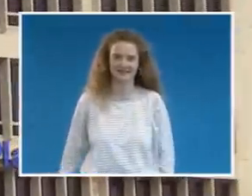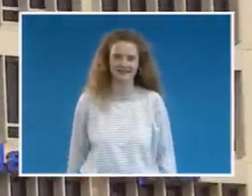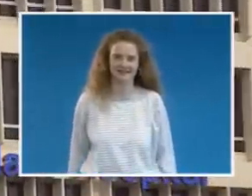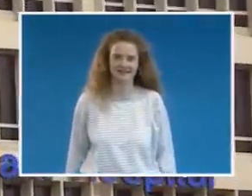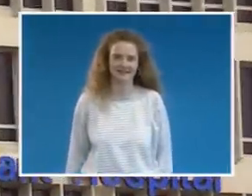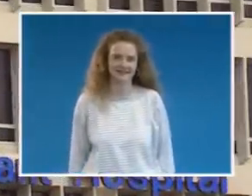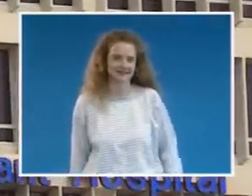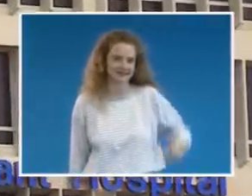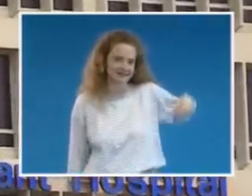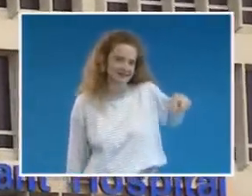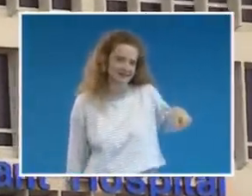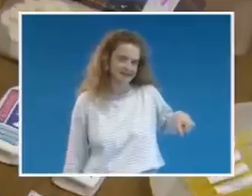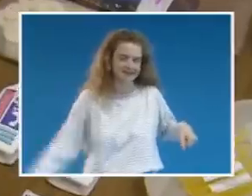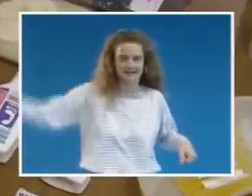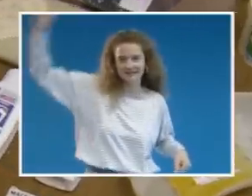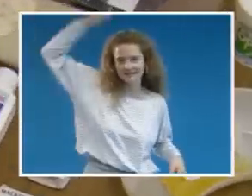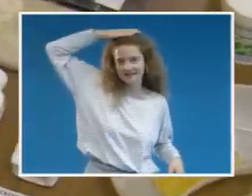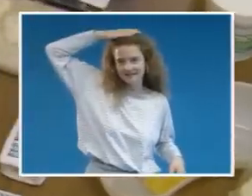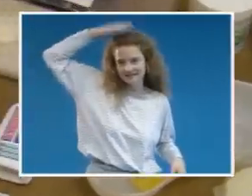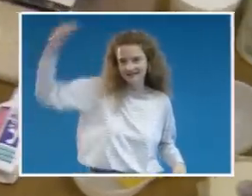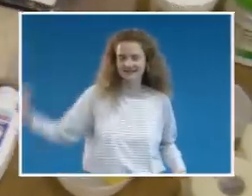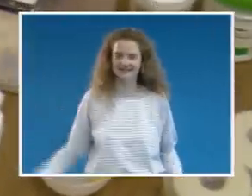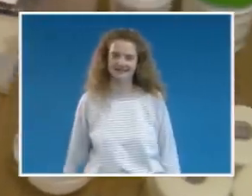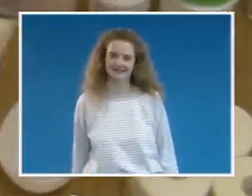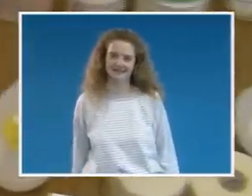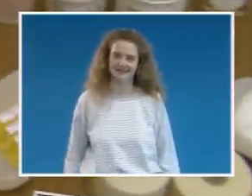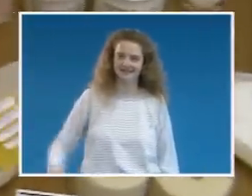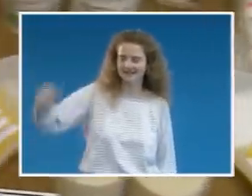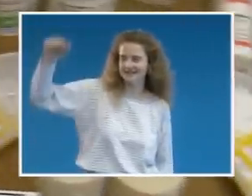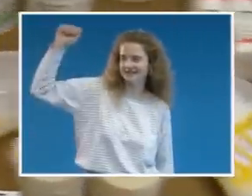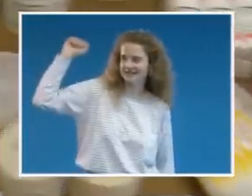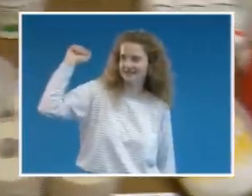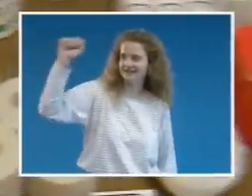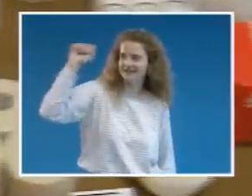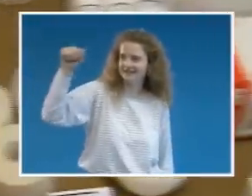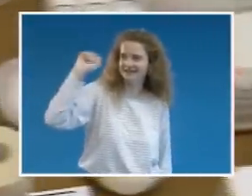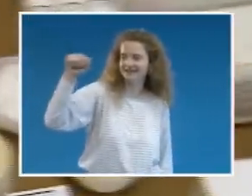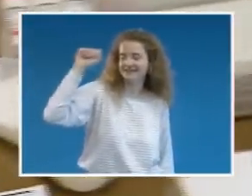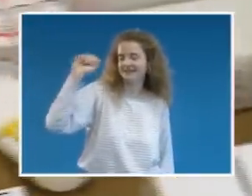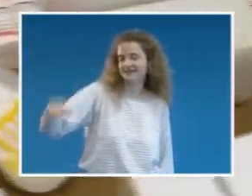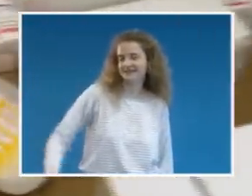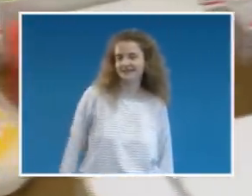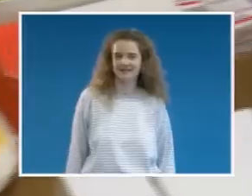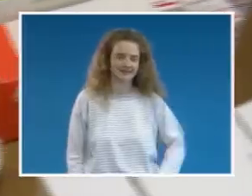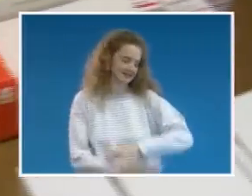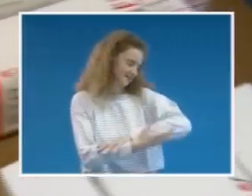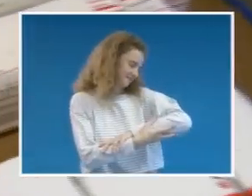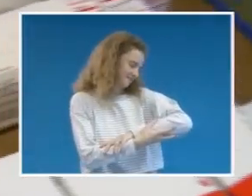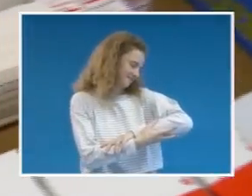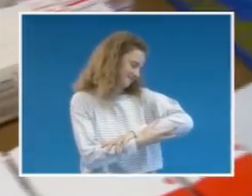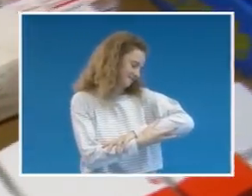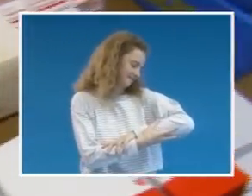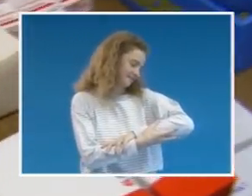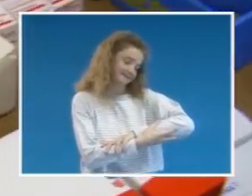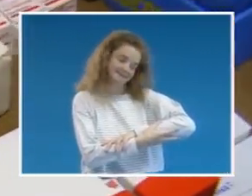The doctor came with his bag and his hat, and he rapped at the door with a rat-a-tat-tat. He